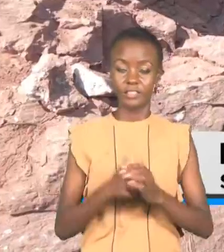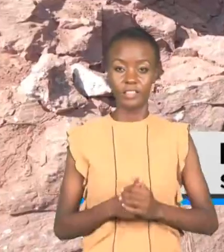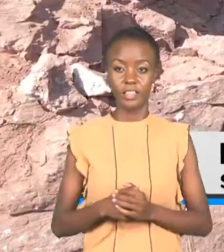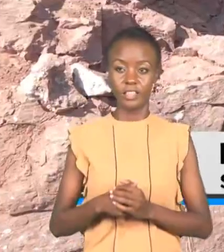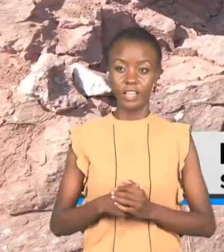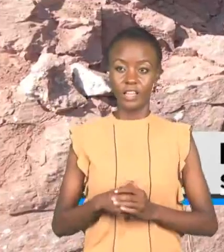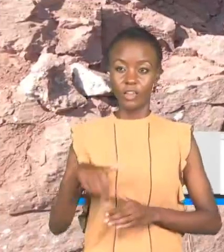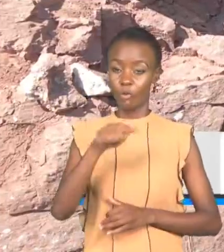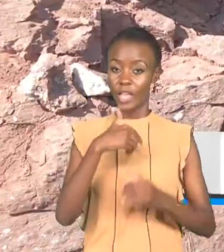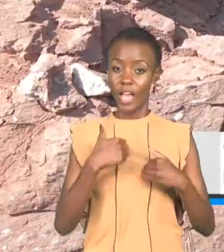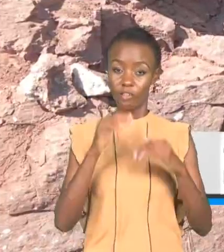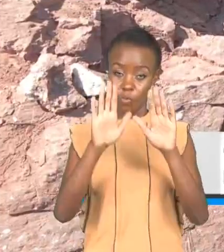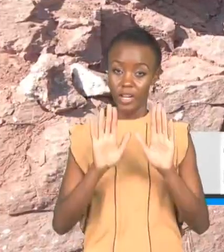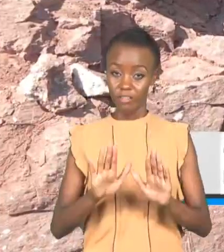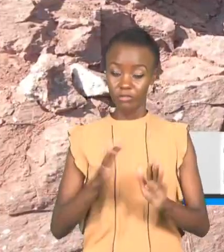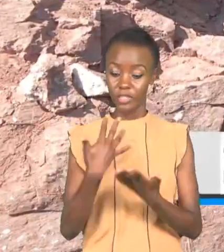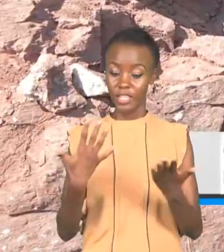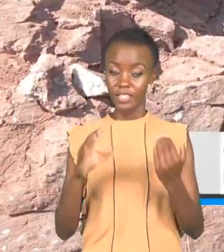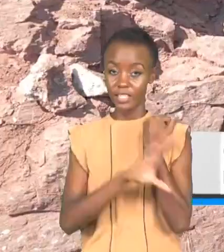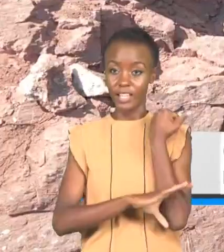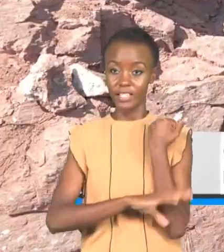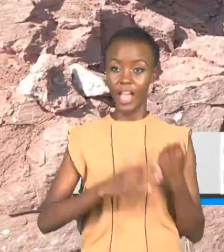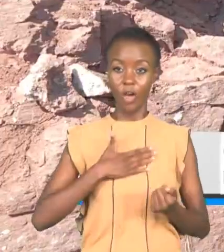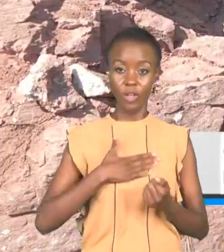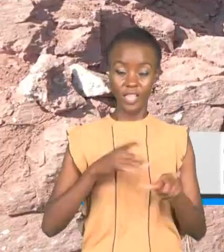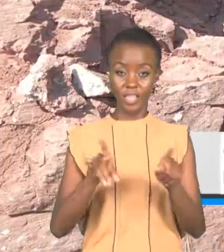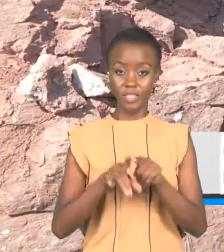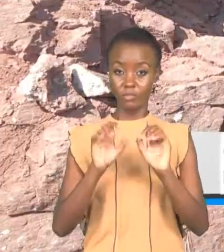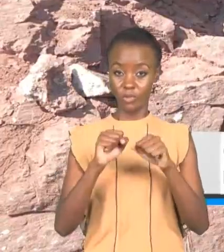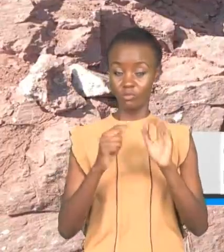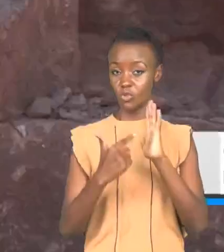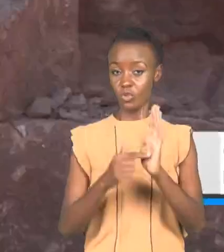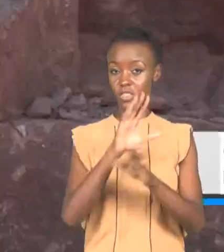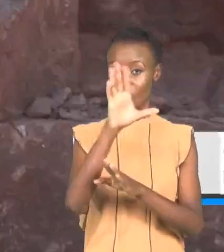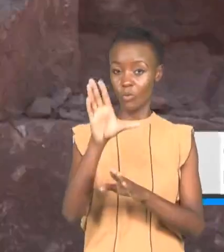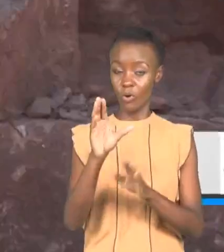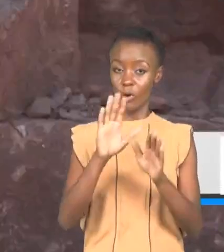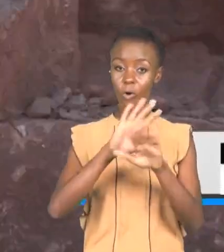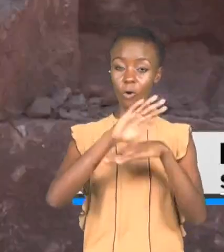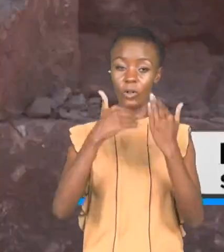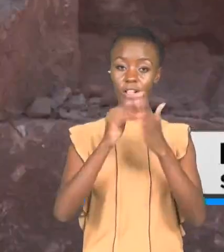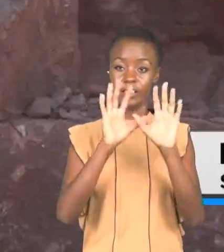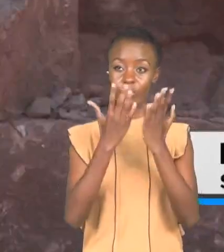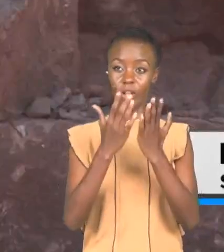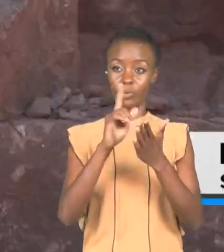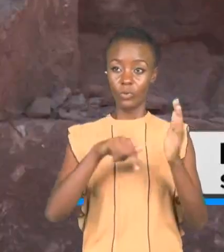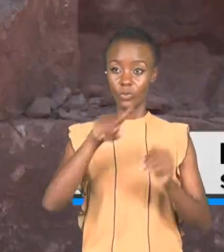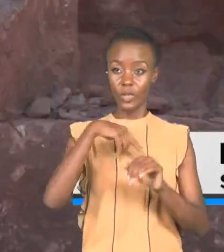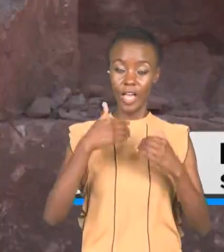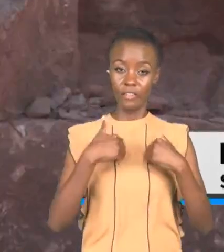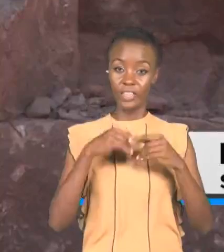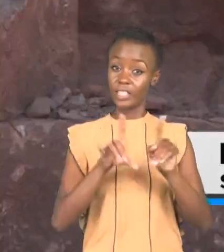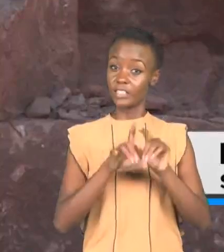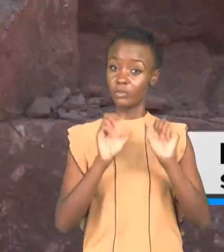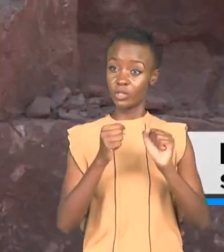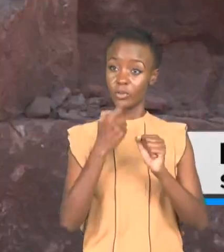these amazing things in our country, and we can show the world all the things we have. And I would like to eventually be able to tell the